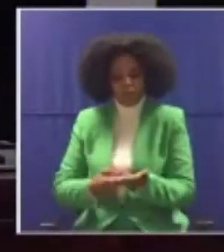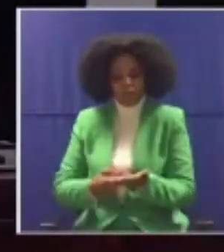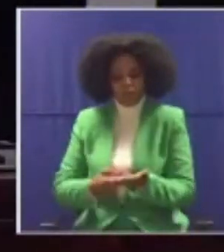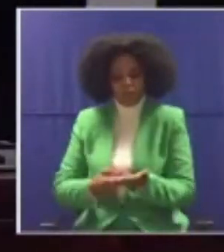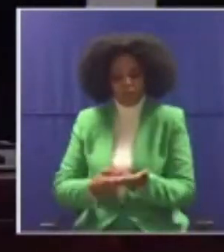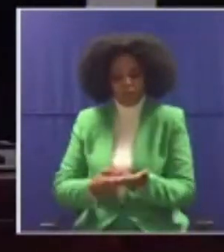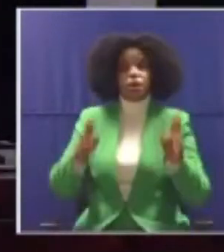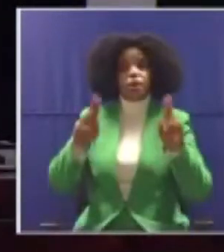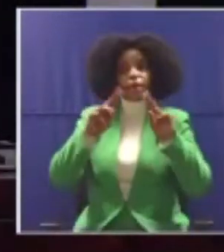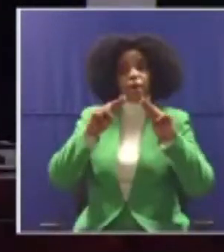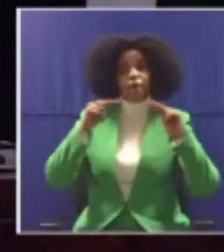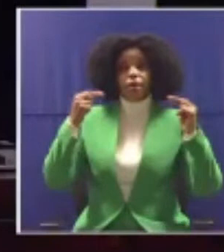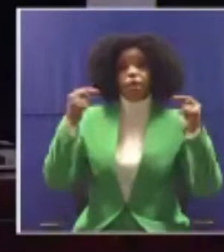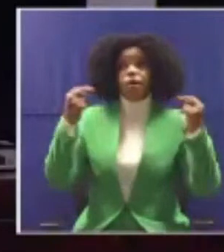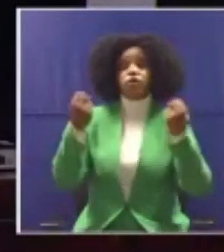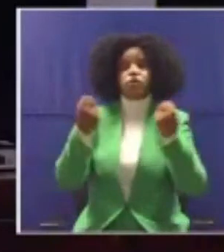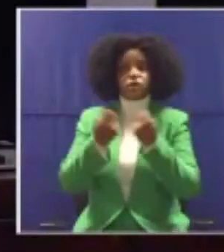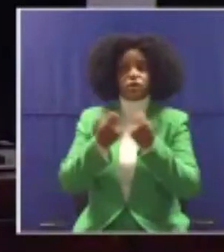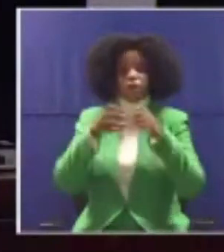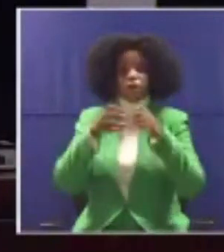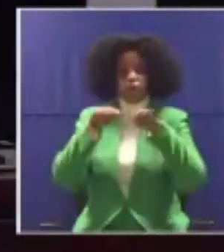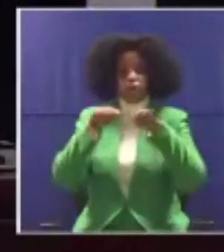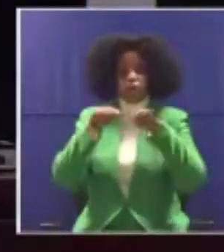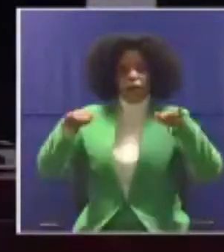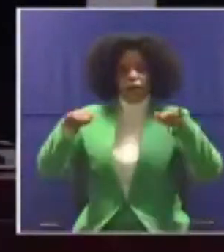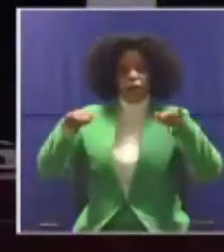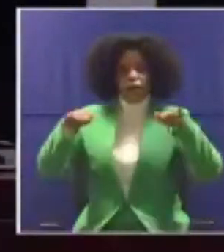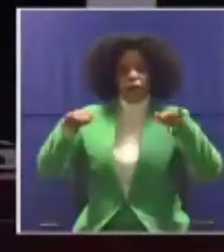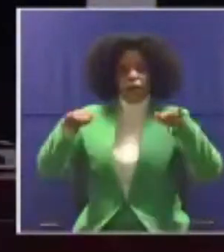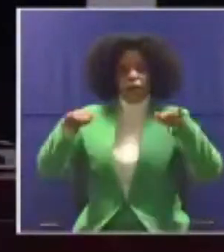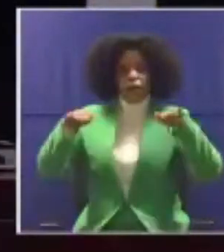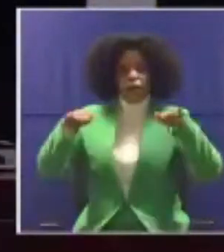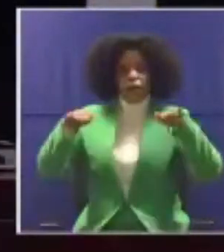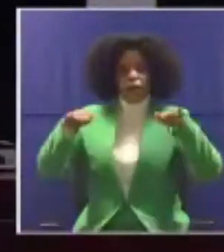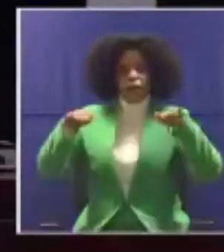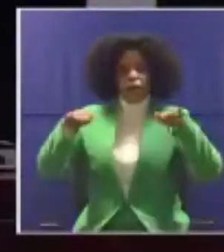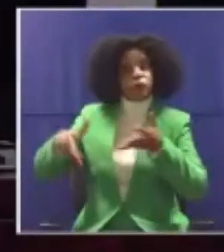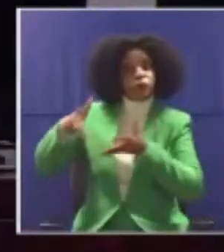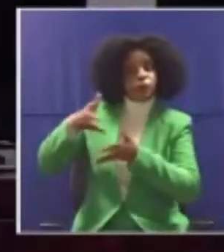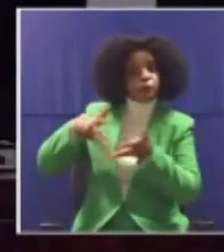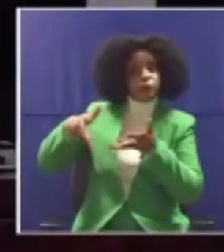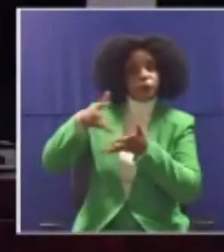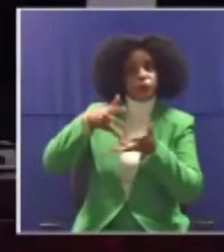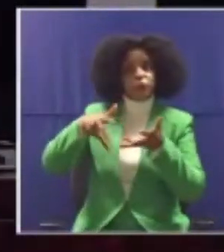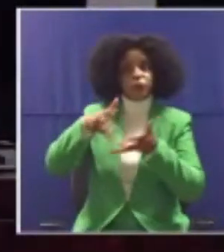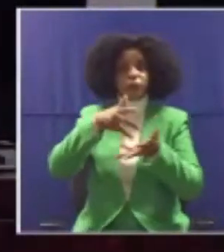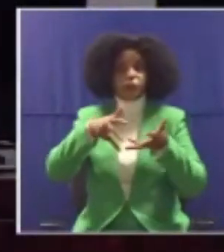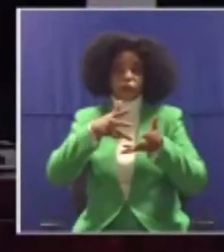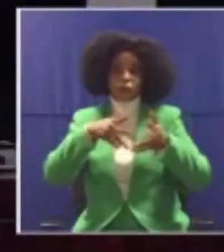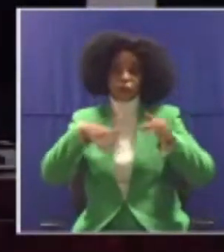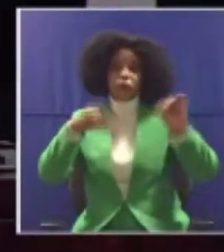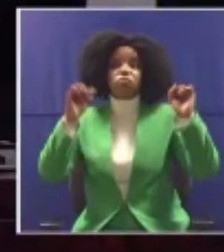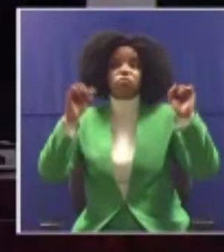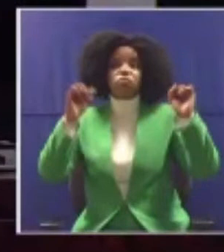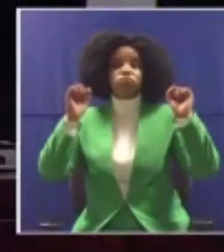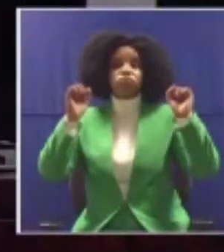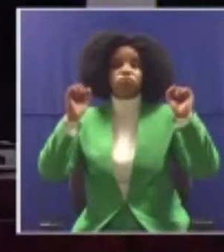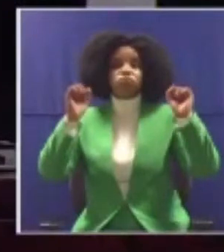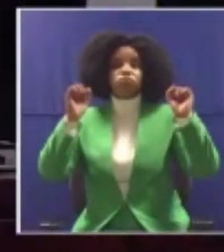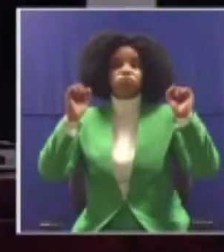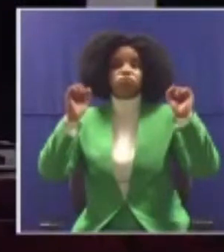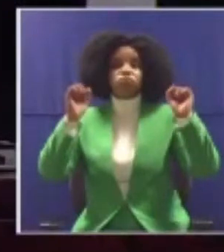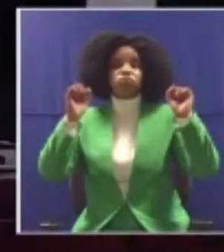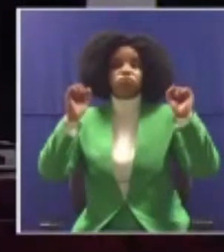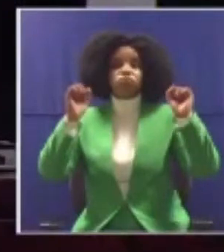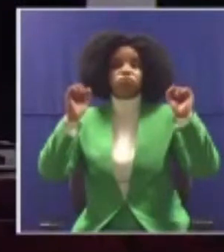engaging in that dialogue where we can then come to an agreement on the national